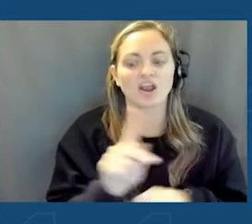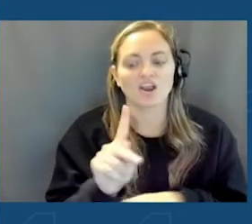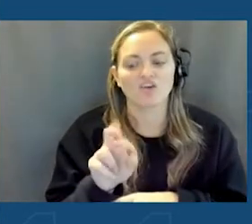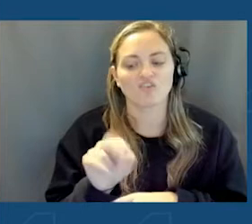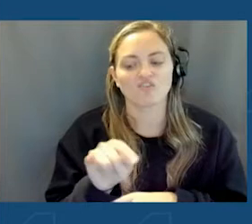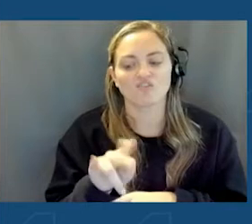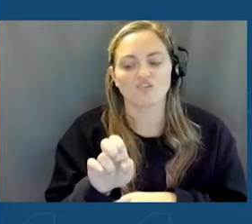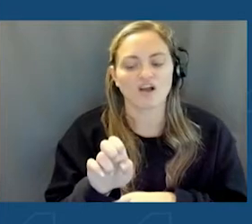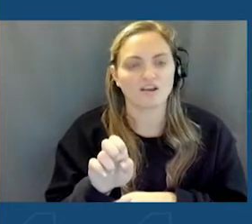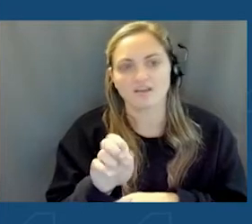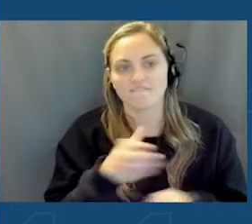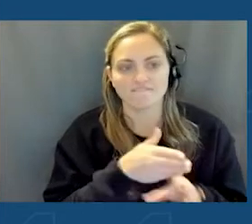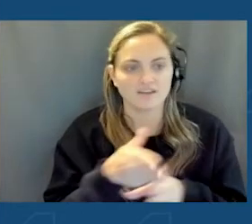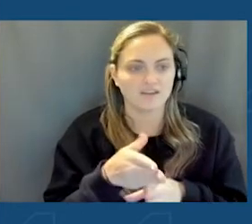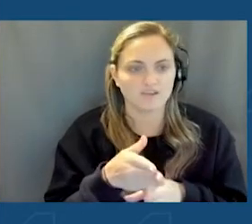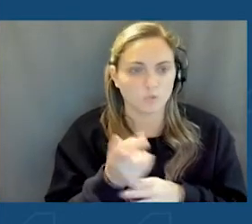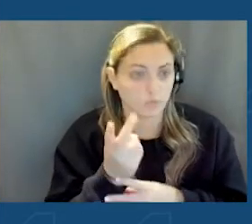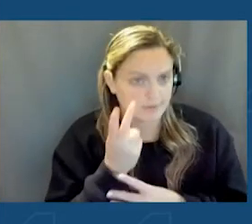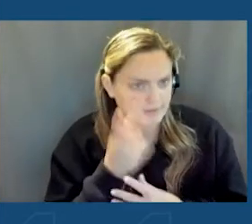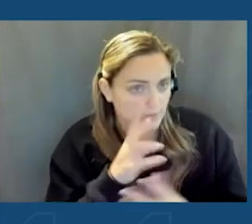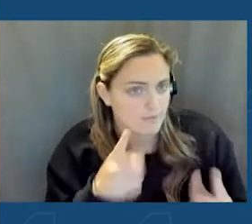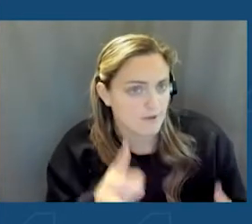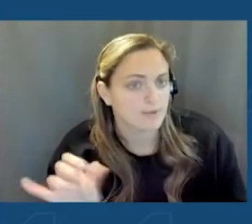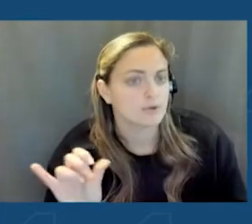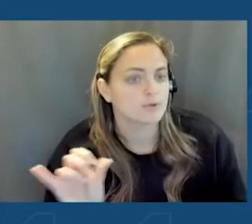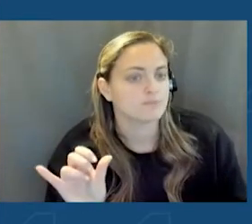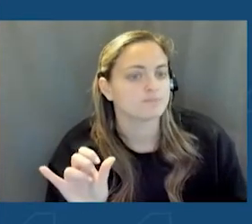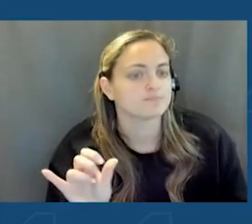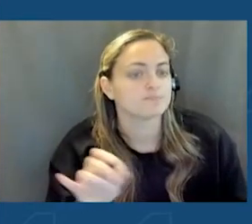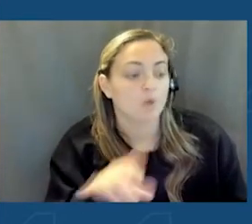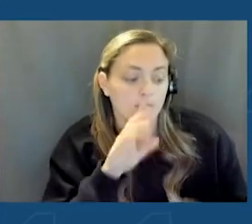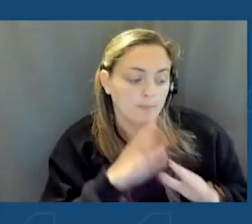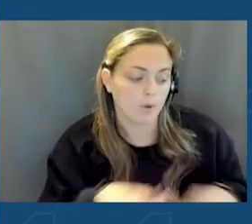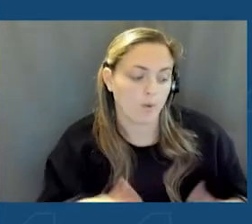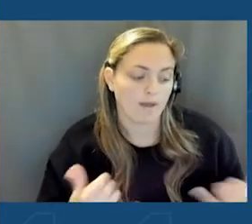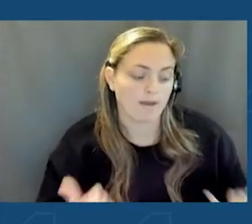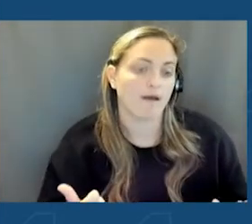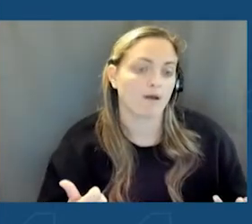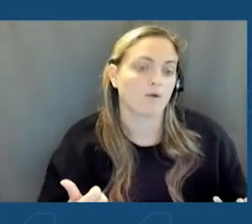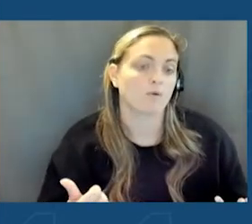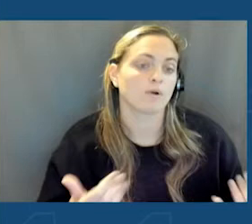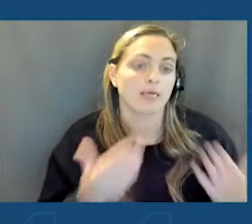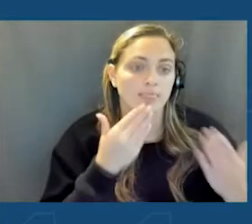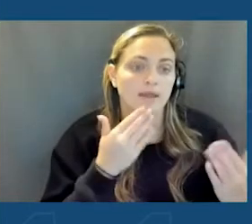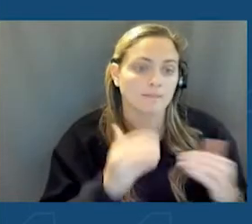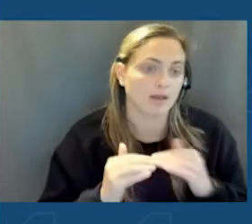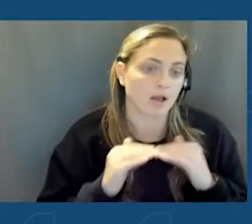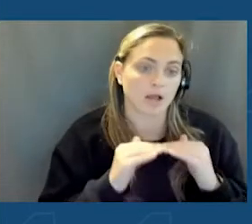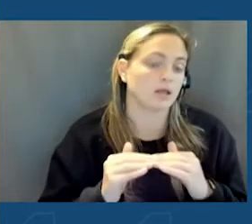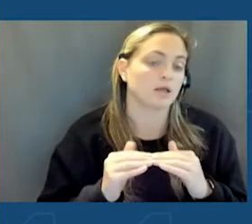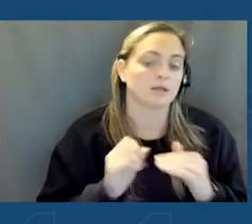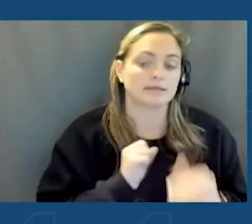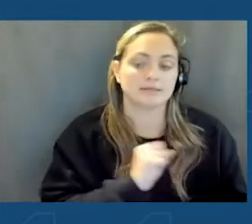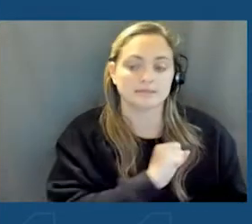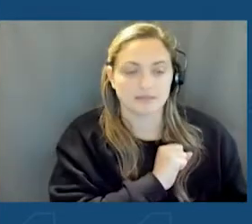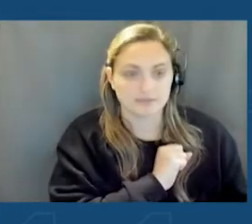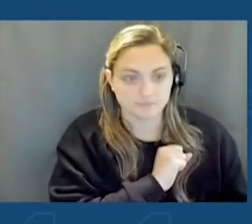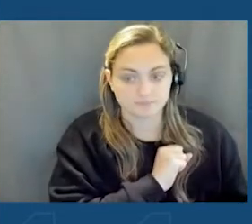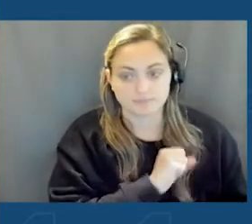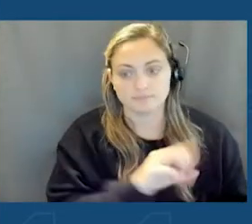to see that that happens too. So I'm going to be quiet, and I'll thank all my colleagues. Senator